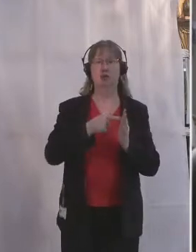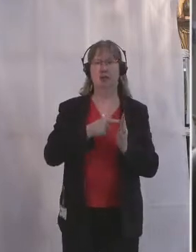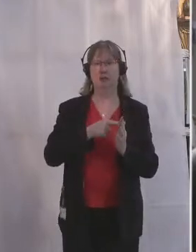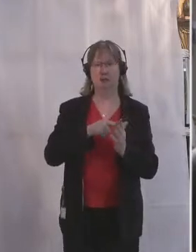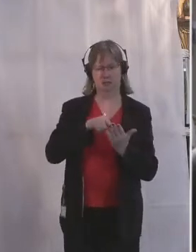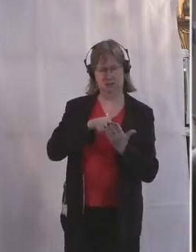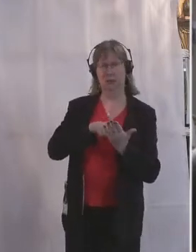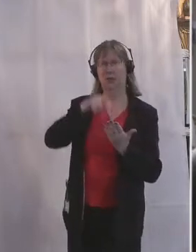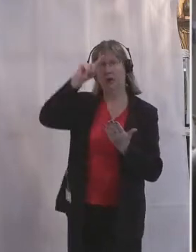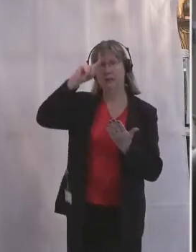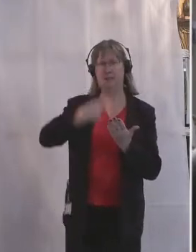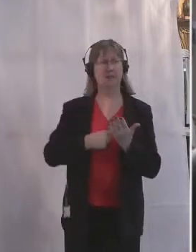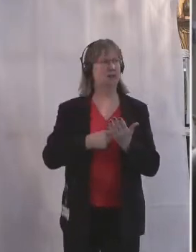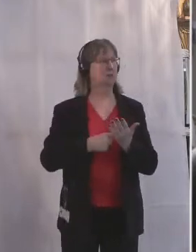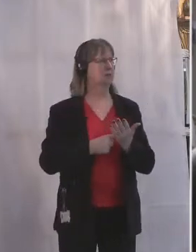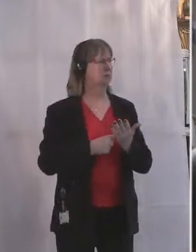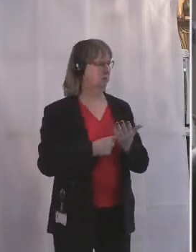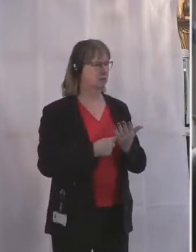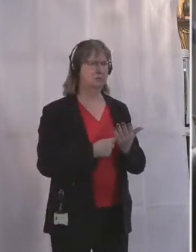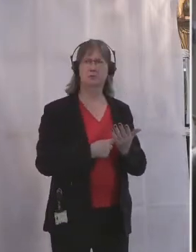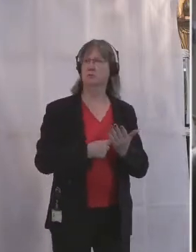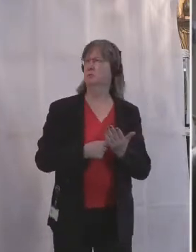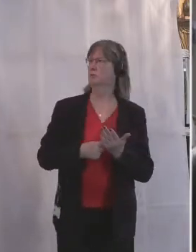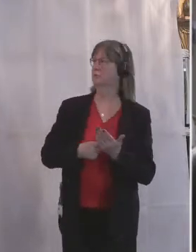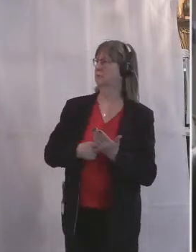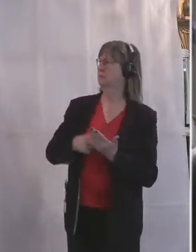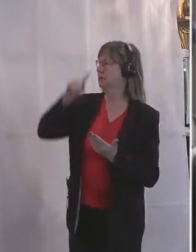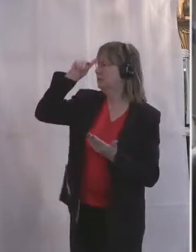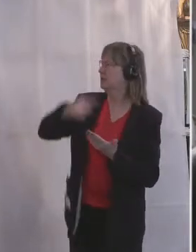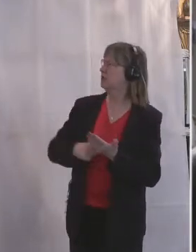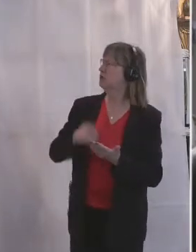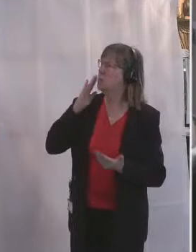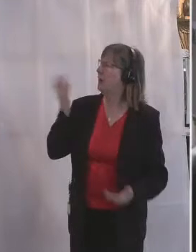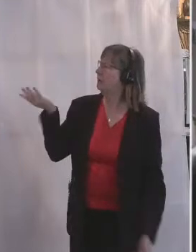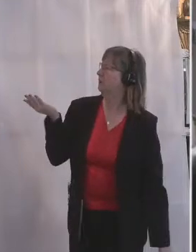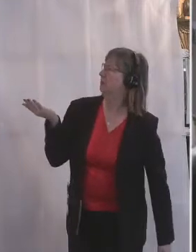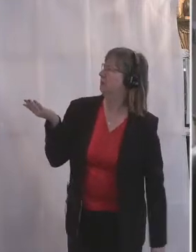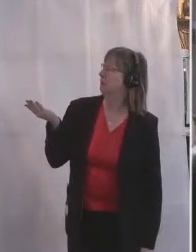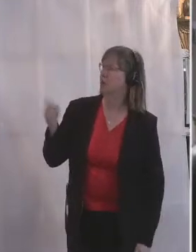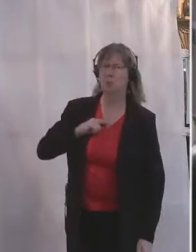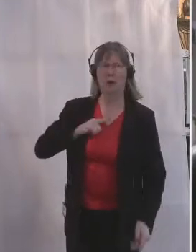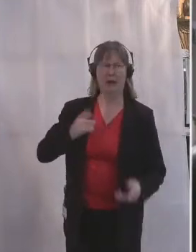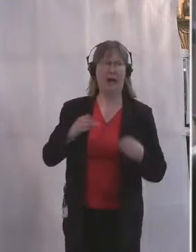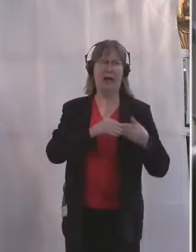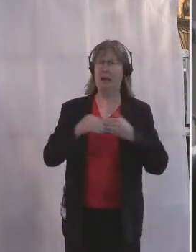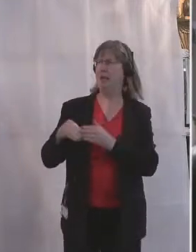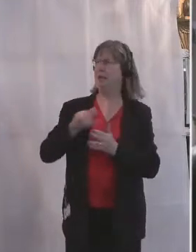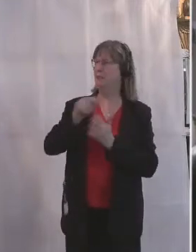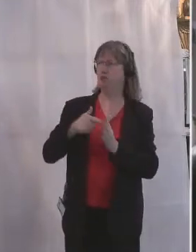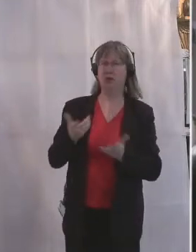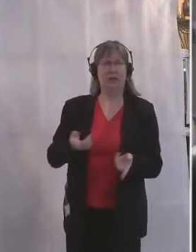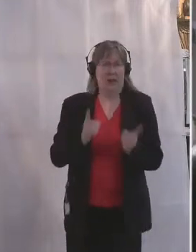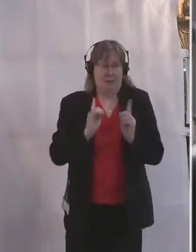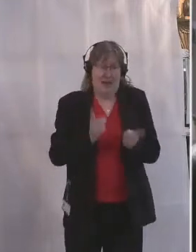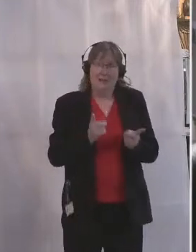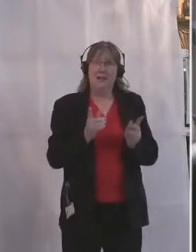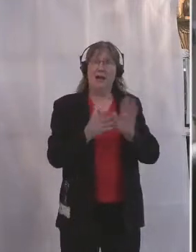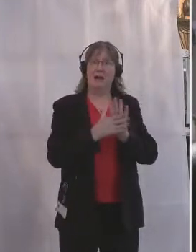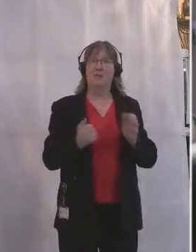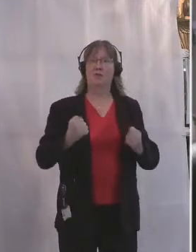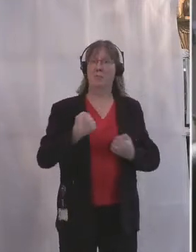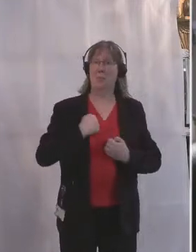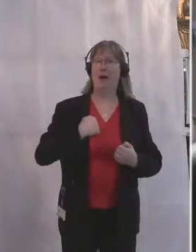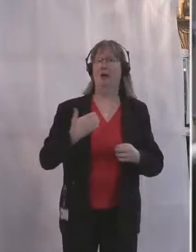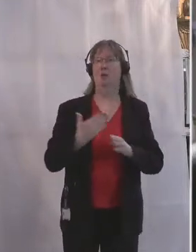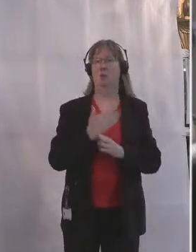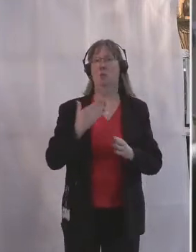find a decision's been taken, and you're not quite sure when that decision was taken because you're one of the project leaders. And this is a real example for you from my career